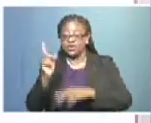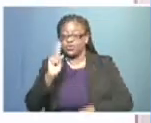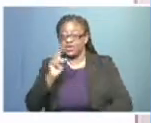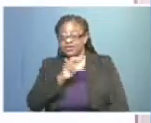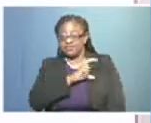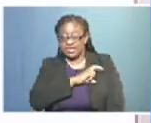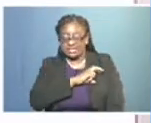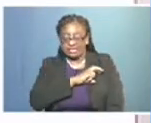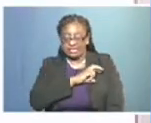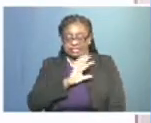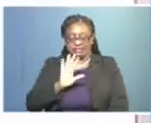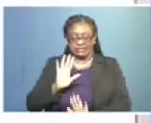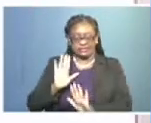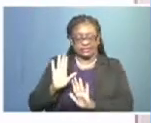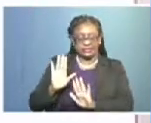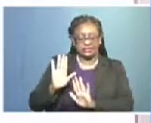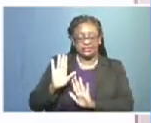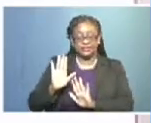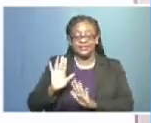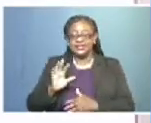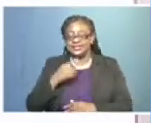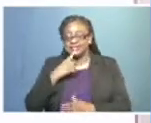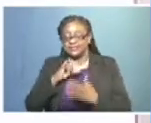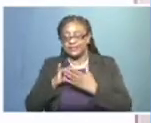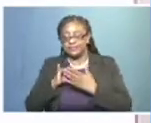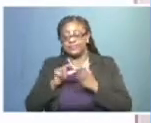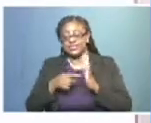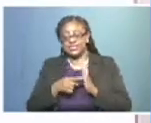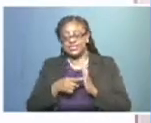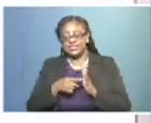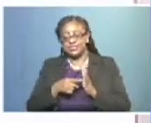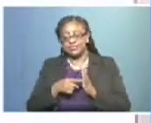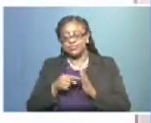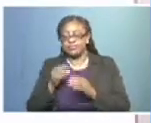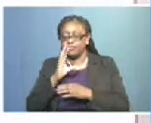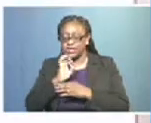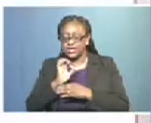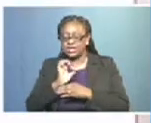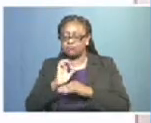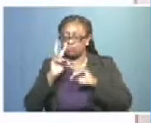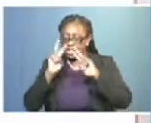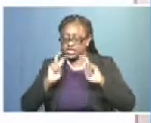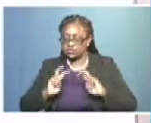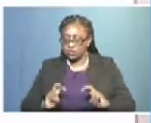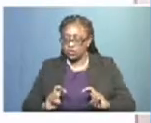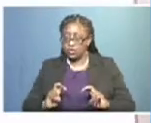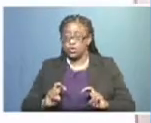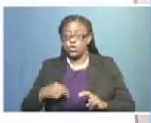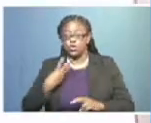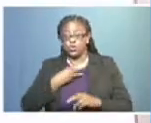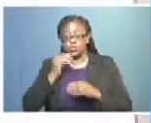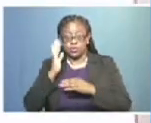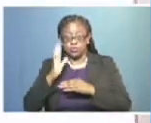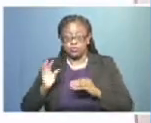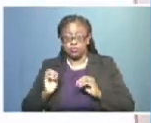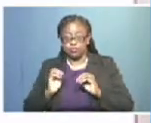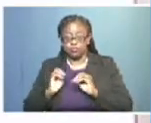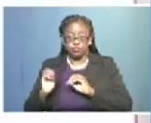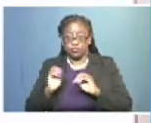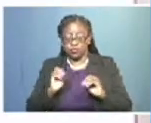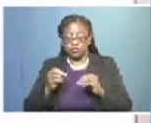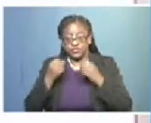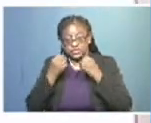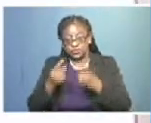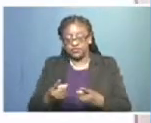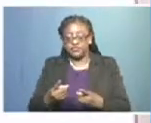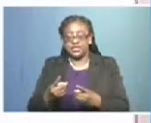vaccination hesitancy. These things are being explored, and it is our responsibility to move swiftly, along with our partners,